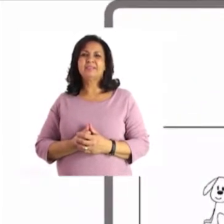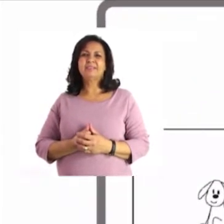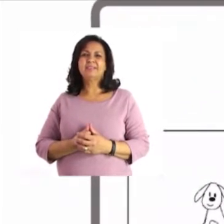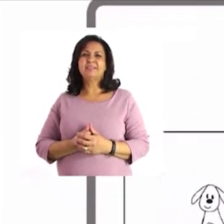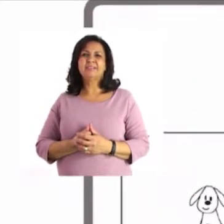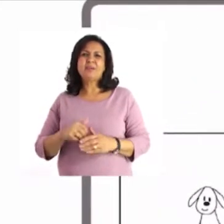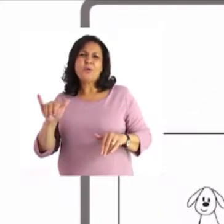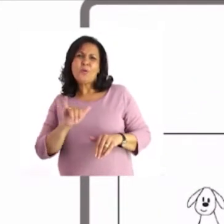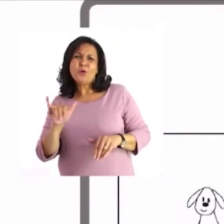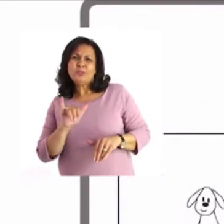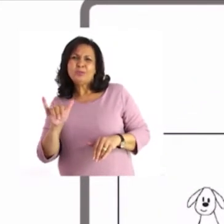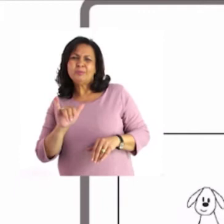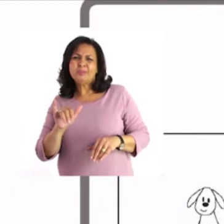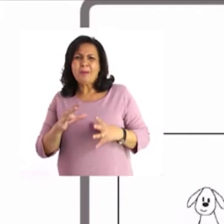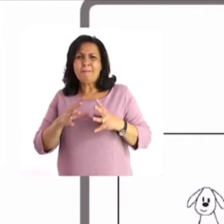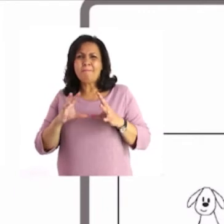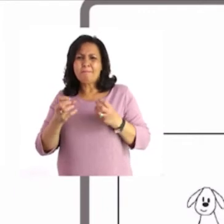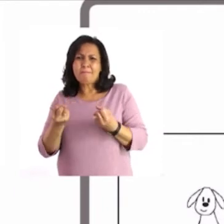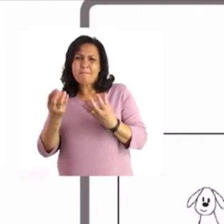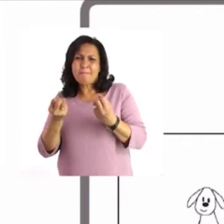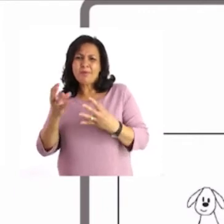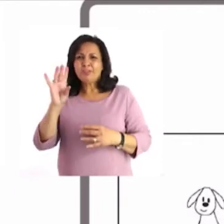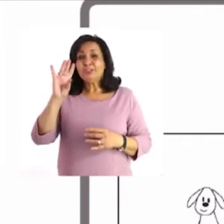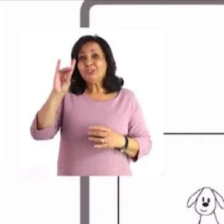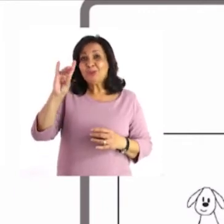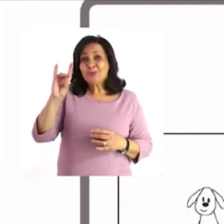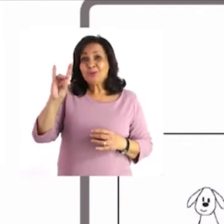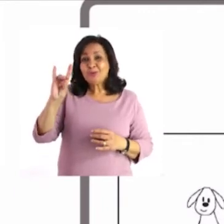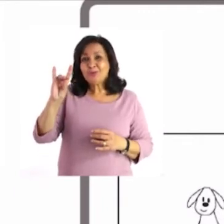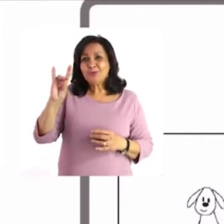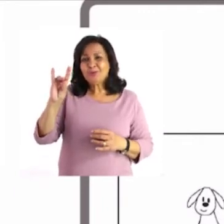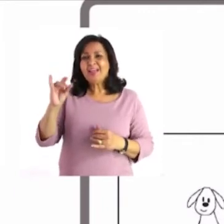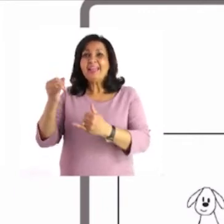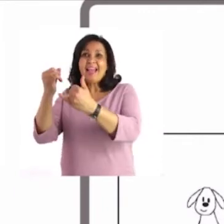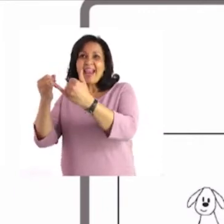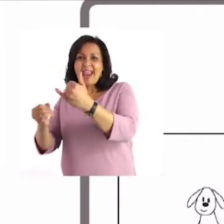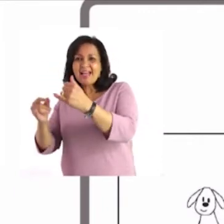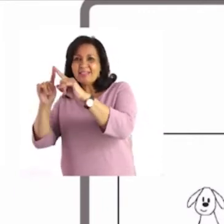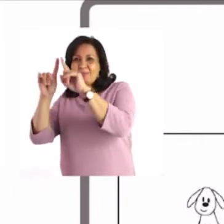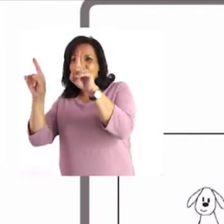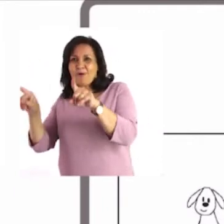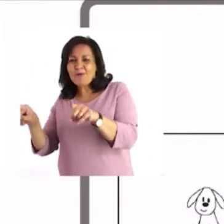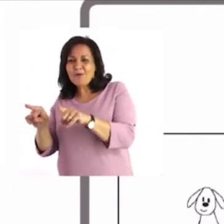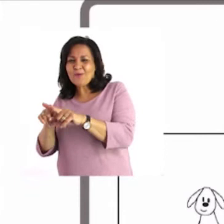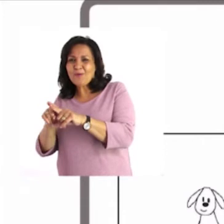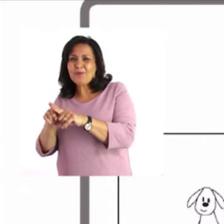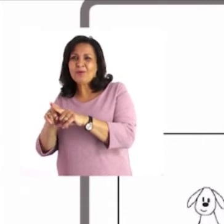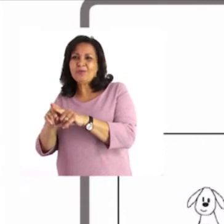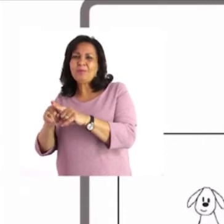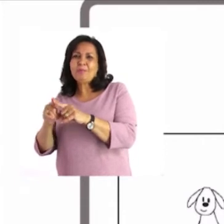one would be the most dogs? Let's look at the first line. The last block would have the most